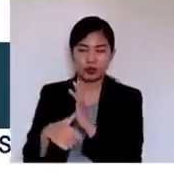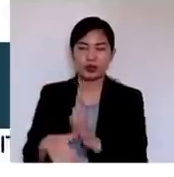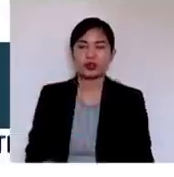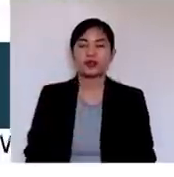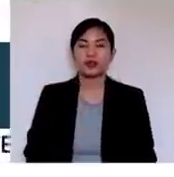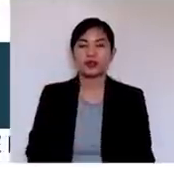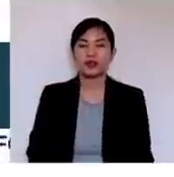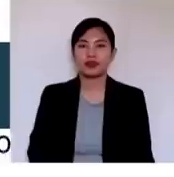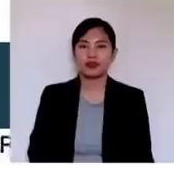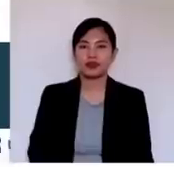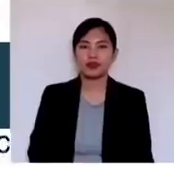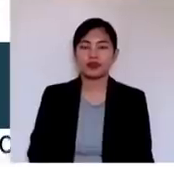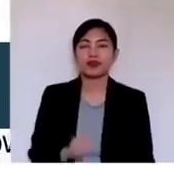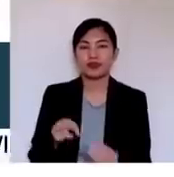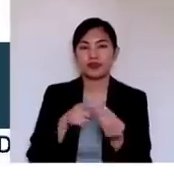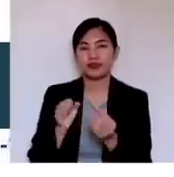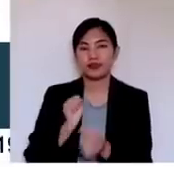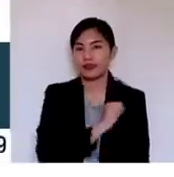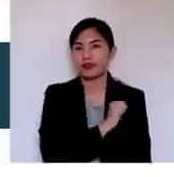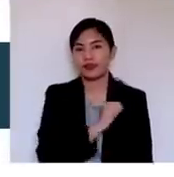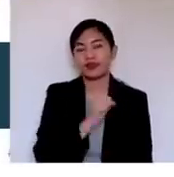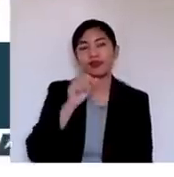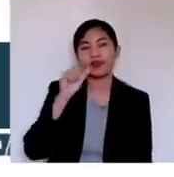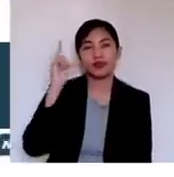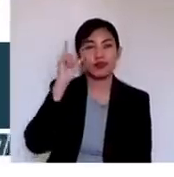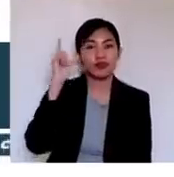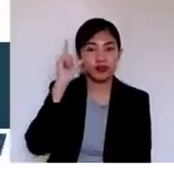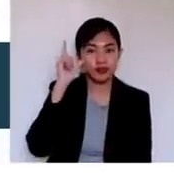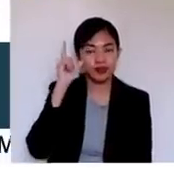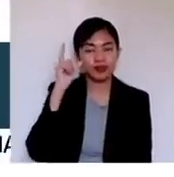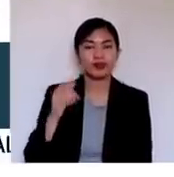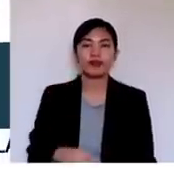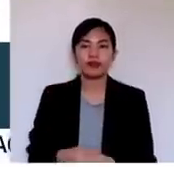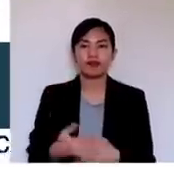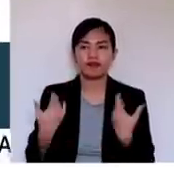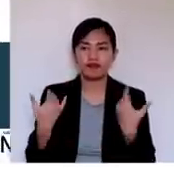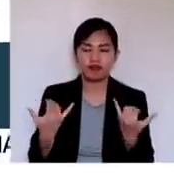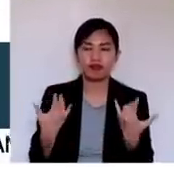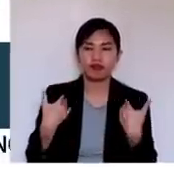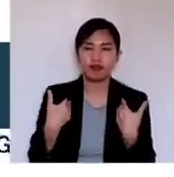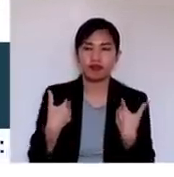Senator Ping is concerned, he's been doing his press rounds. He's been condemning